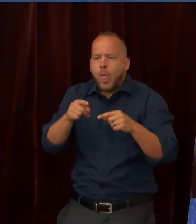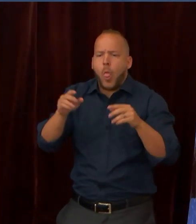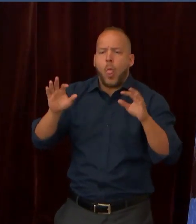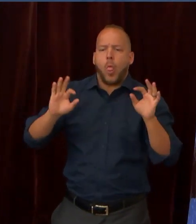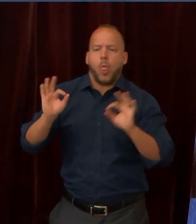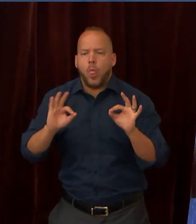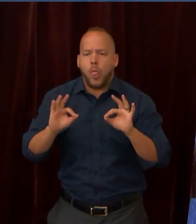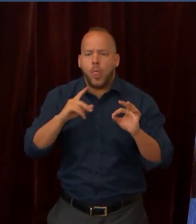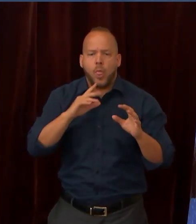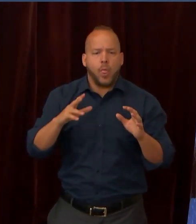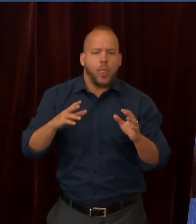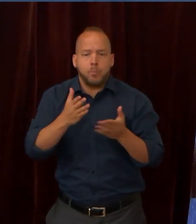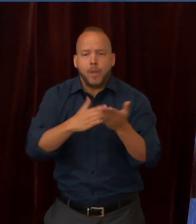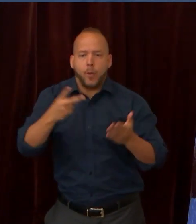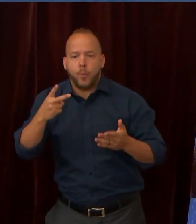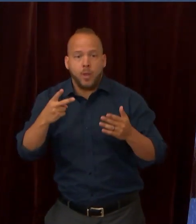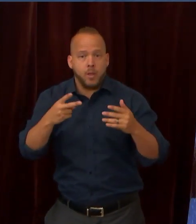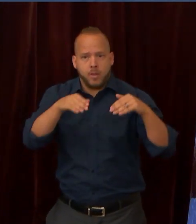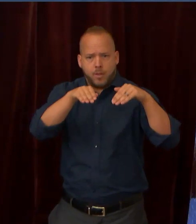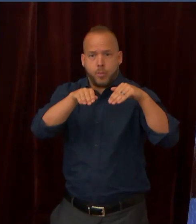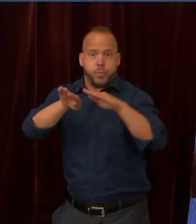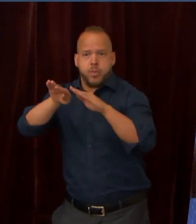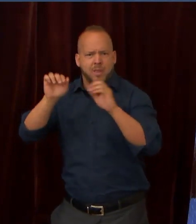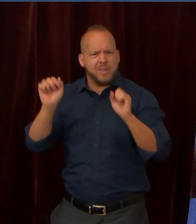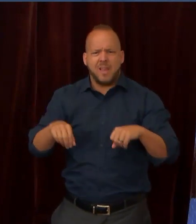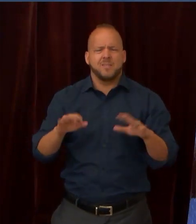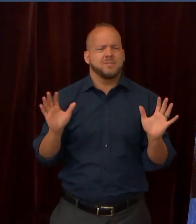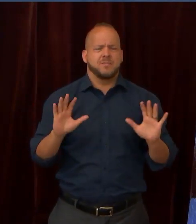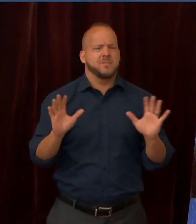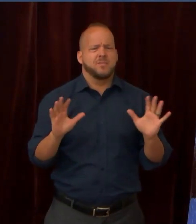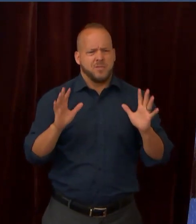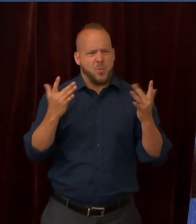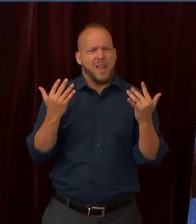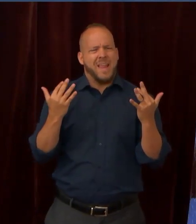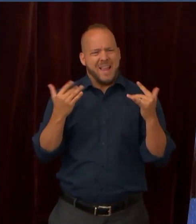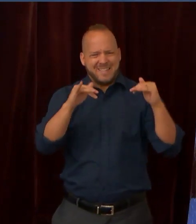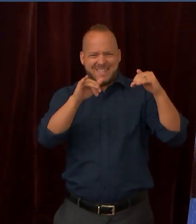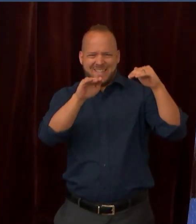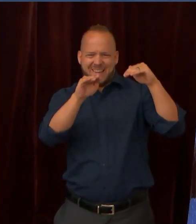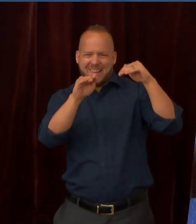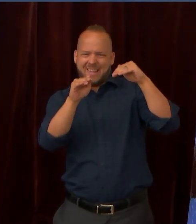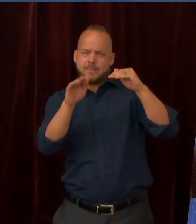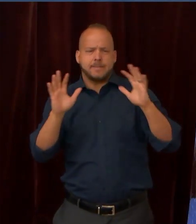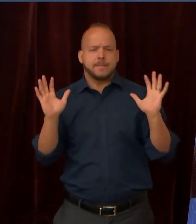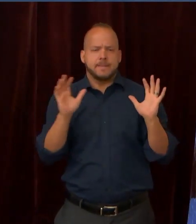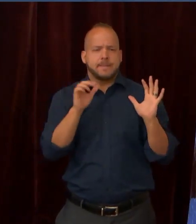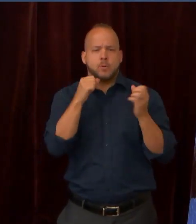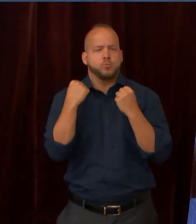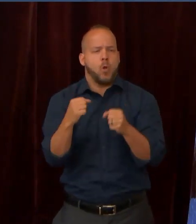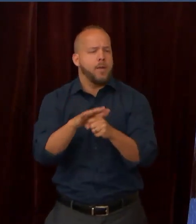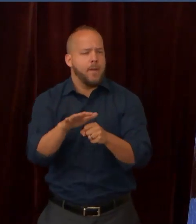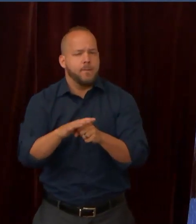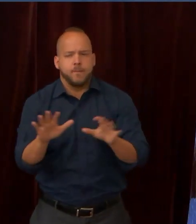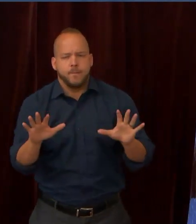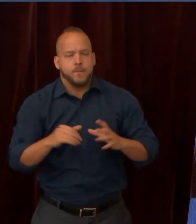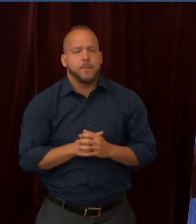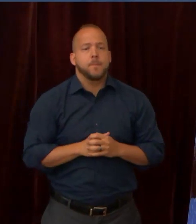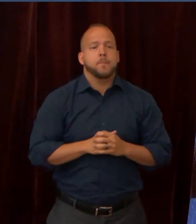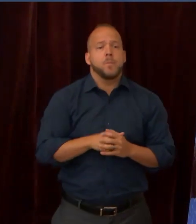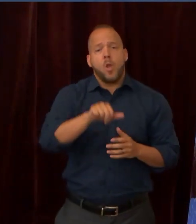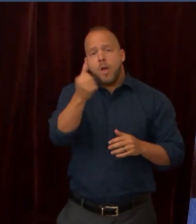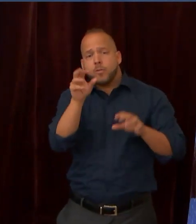King County situation, which is to some degree true in many counties across the state, that we need